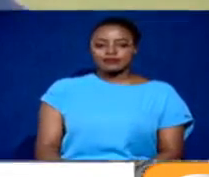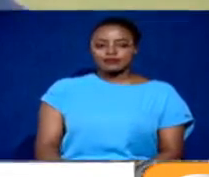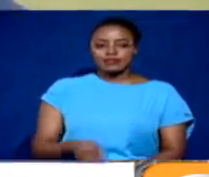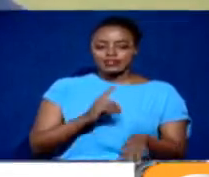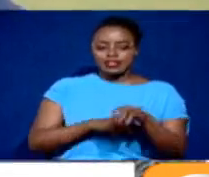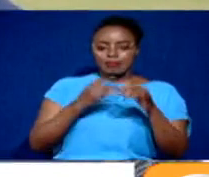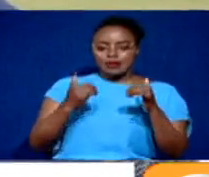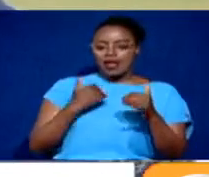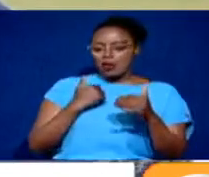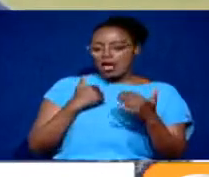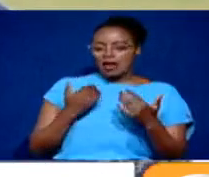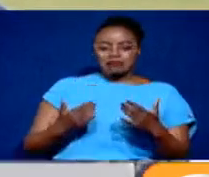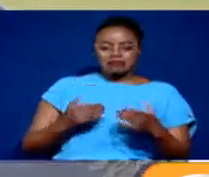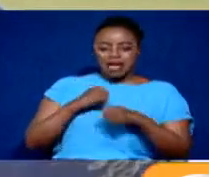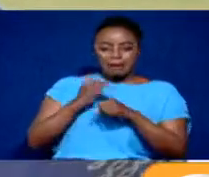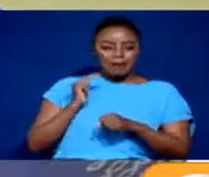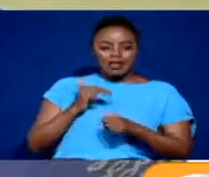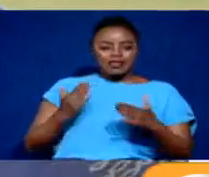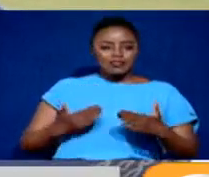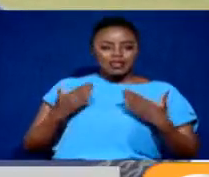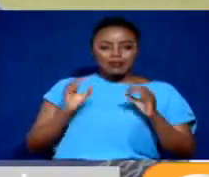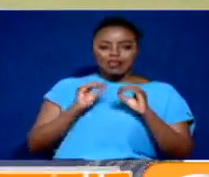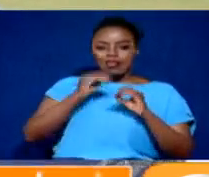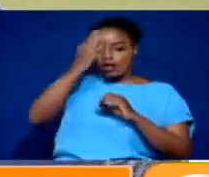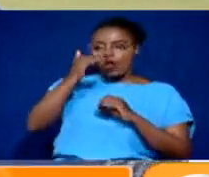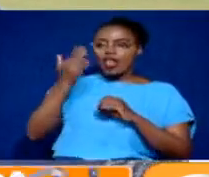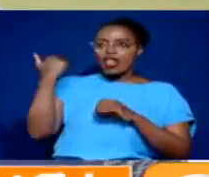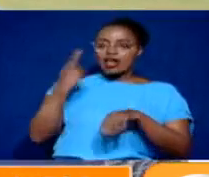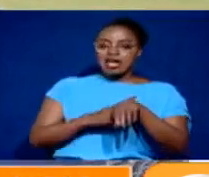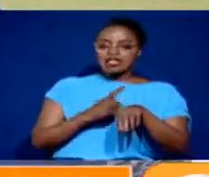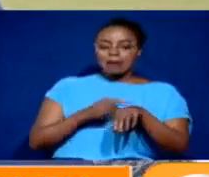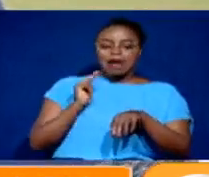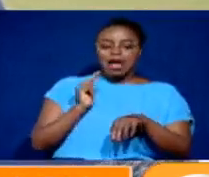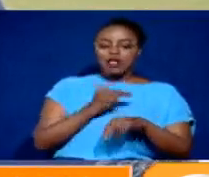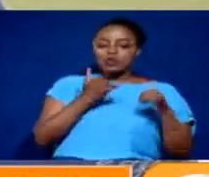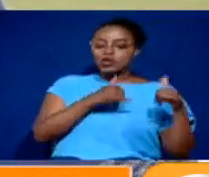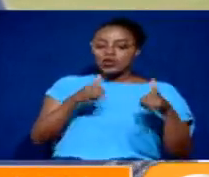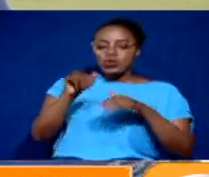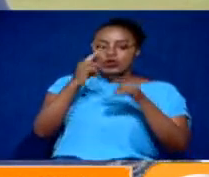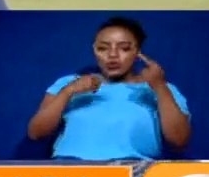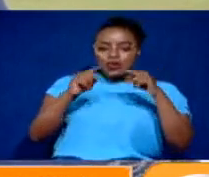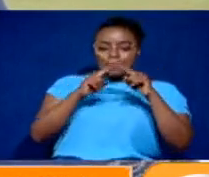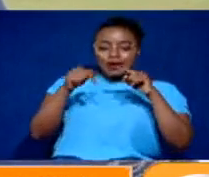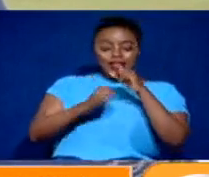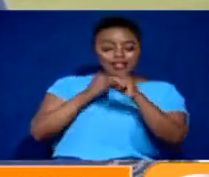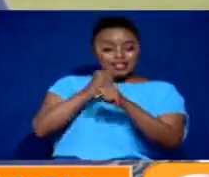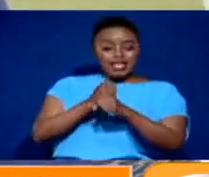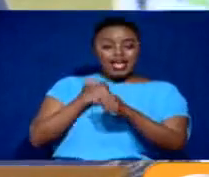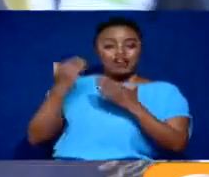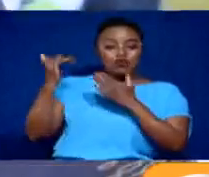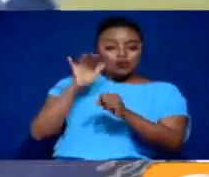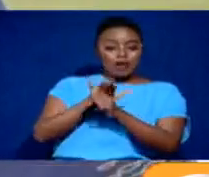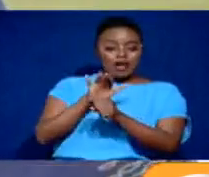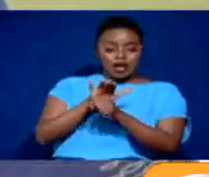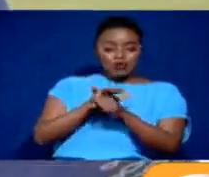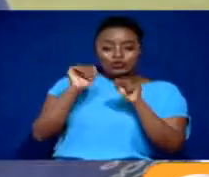Season haijaweza kutufurahisha kwa sababu sisi last season tulikuwa tunangania kushinda ligi. So hii mwaka tulikuwa na matumaini mengi